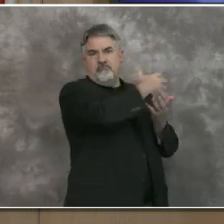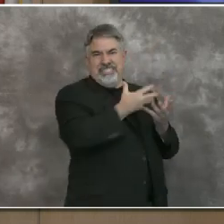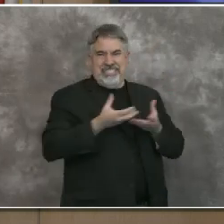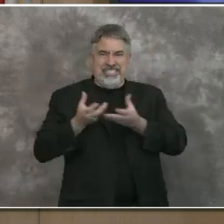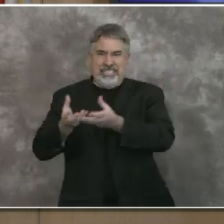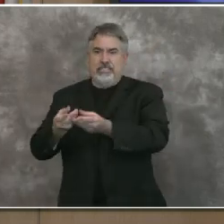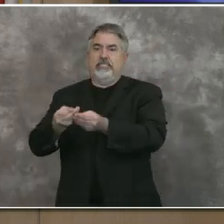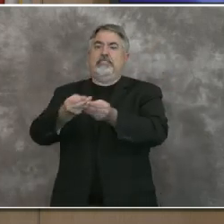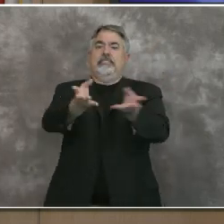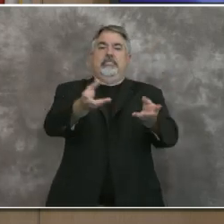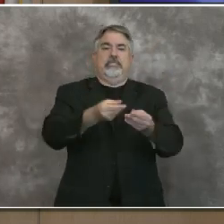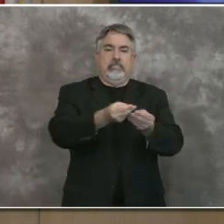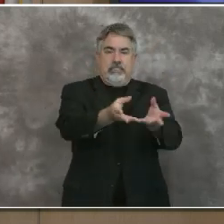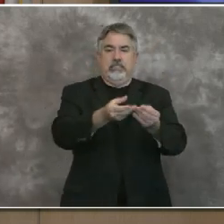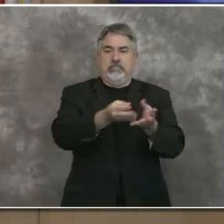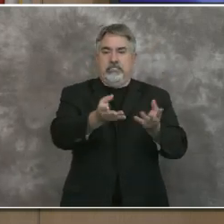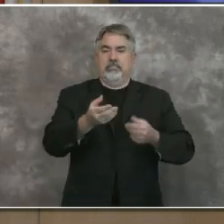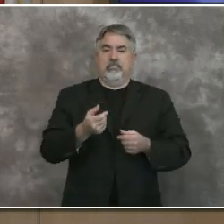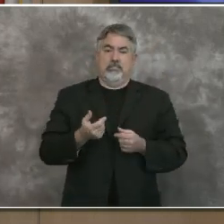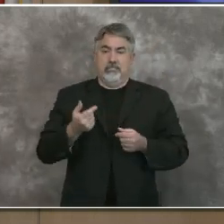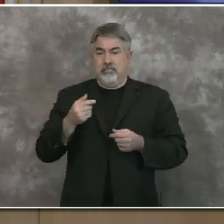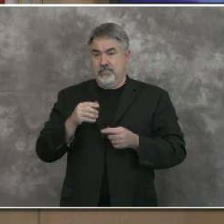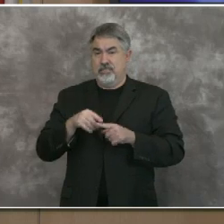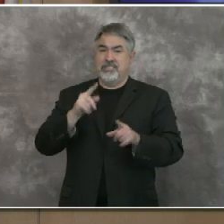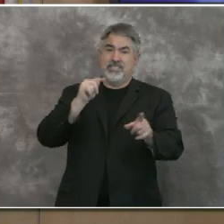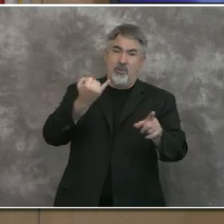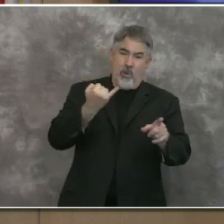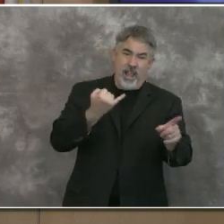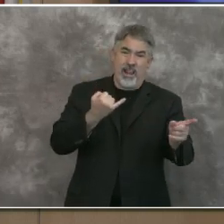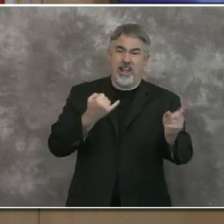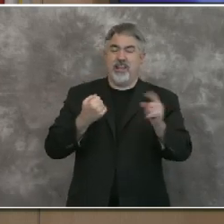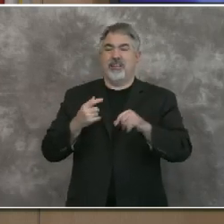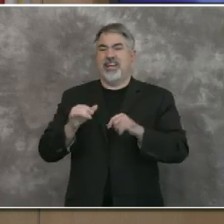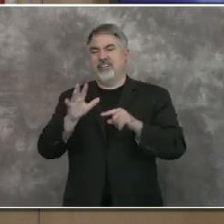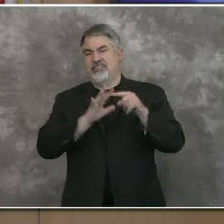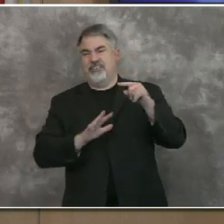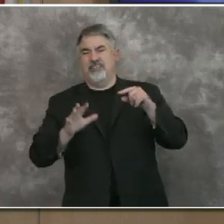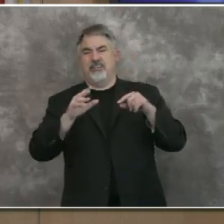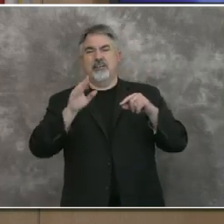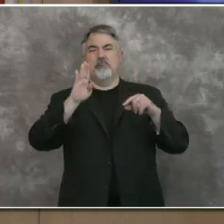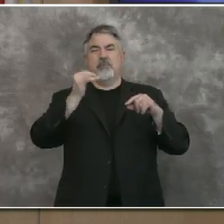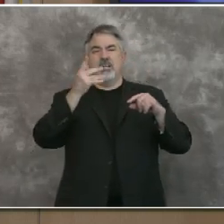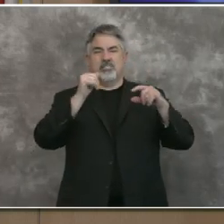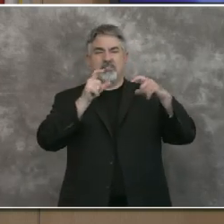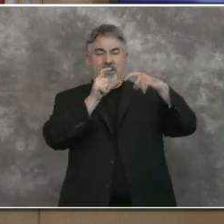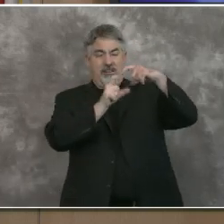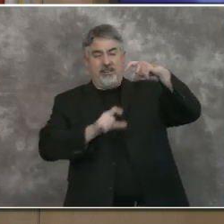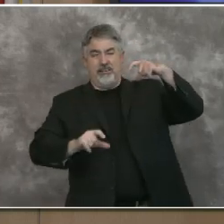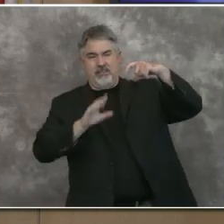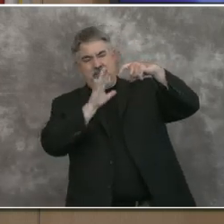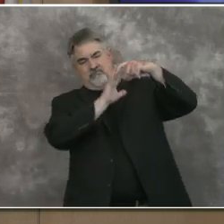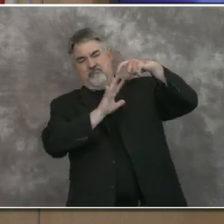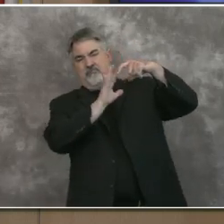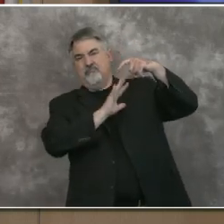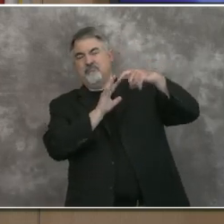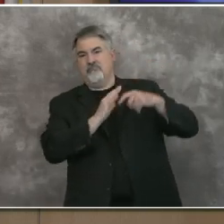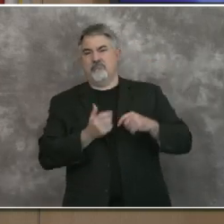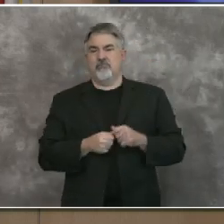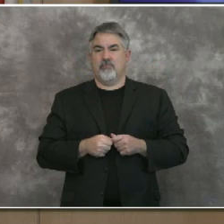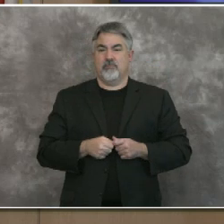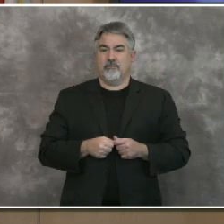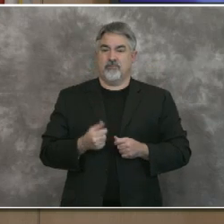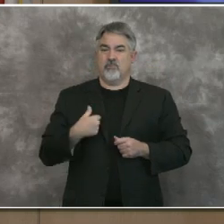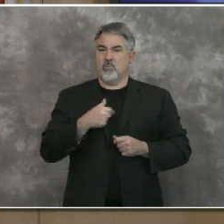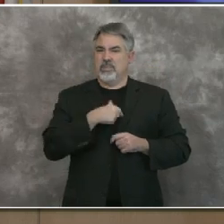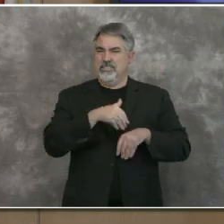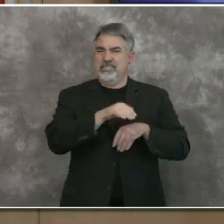on in both Tijuana and throughout northern Baja California, and I would urge the public to actually contribute